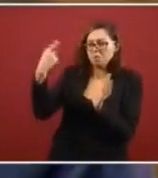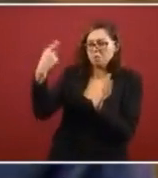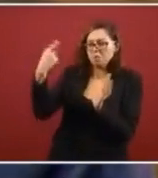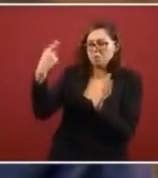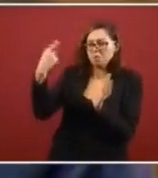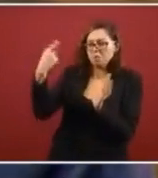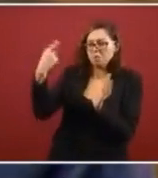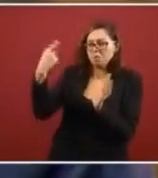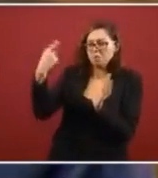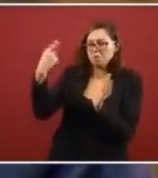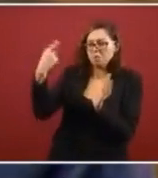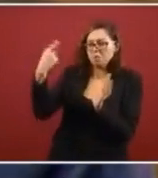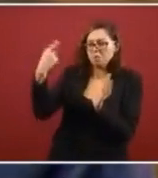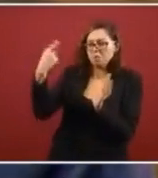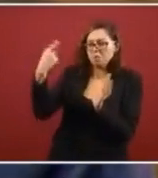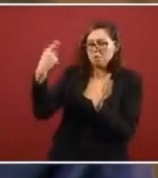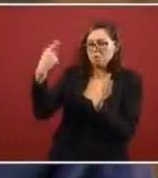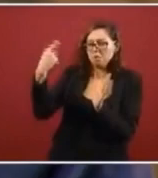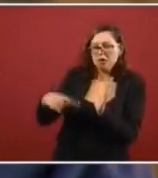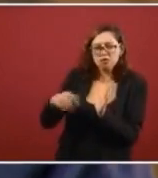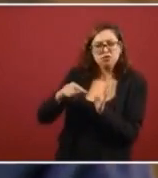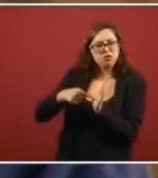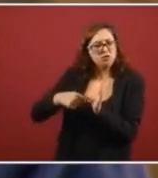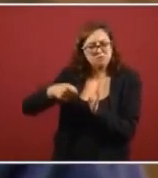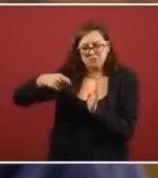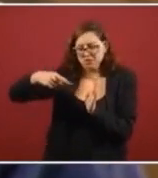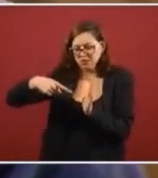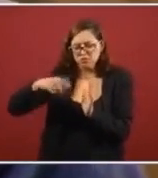that the law has signaled